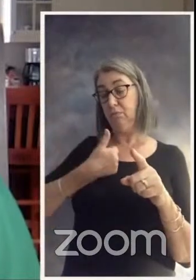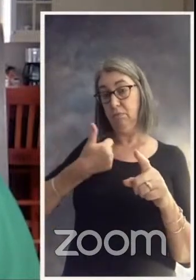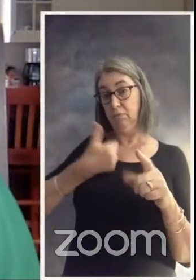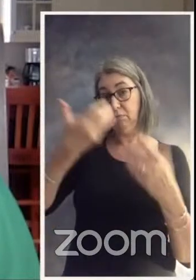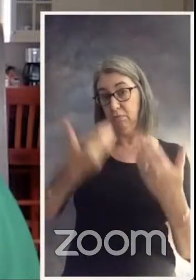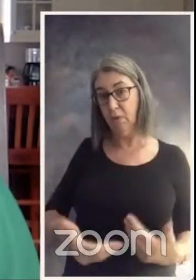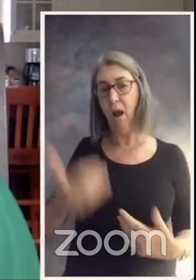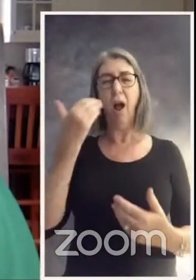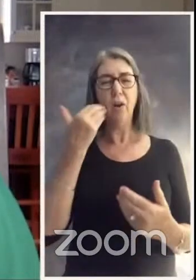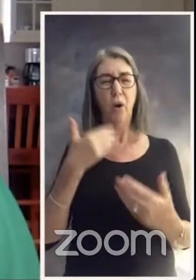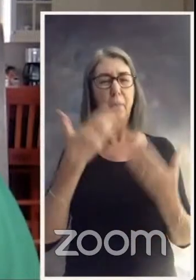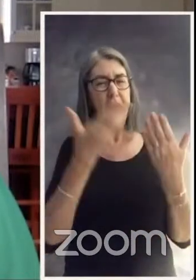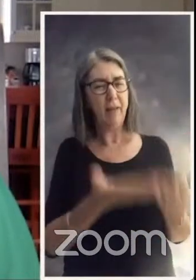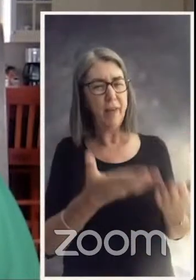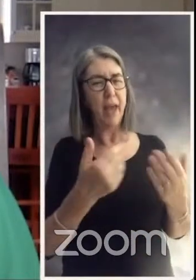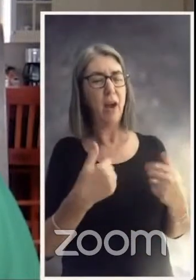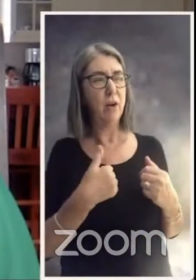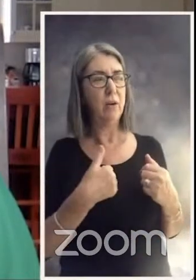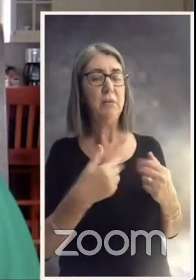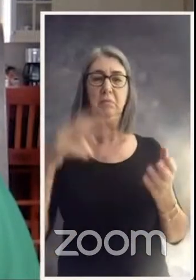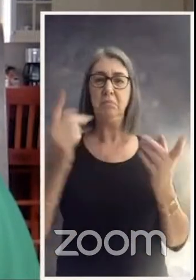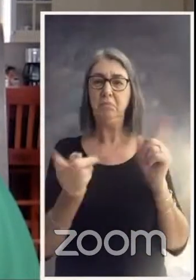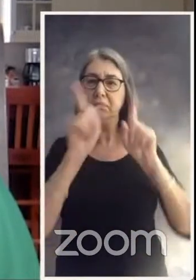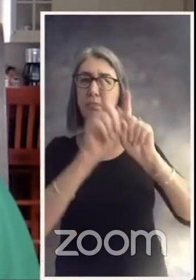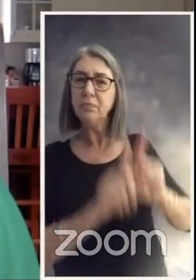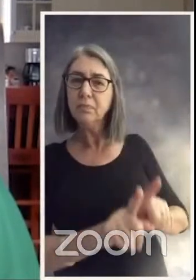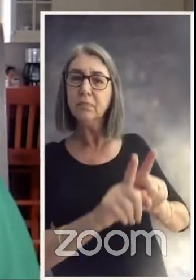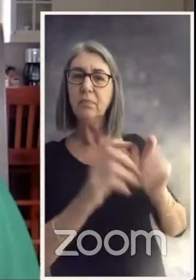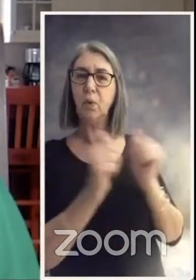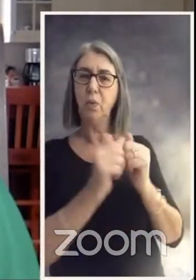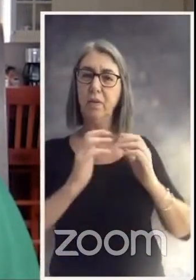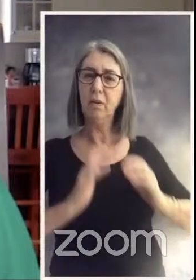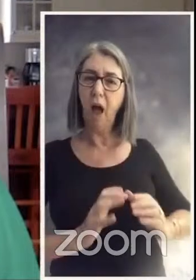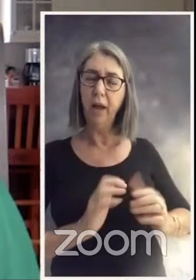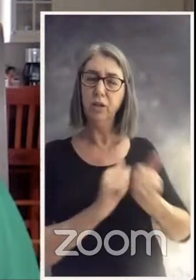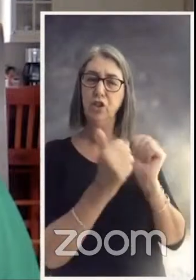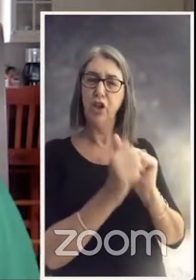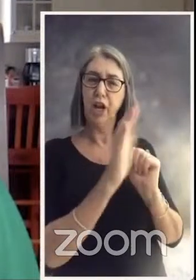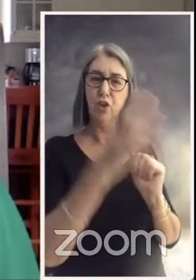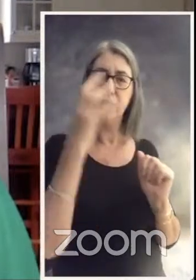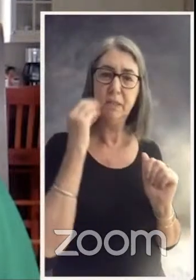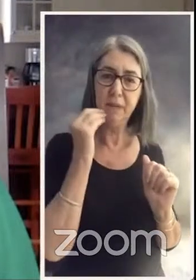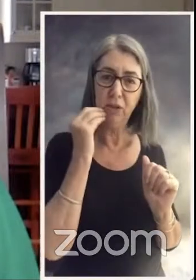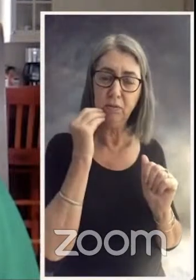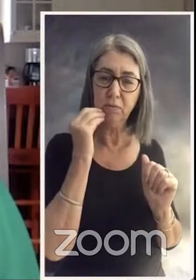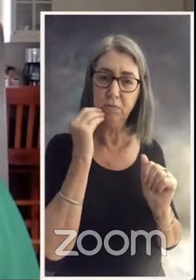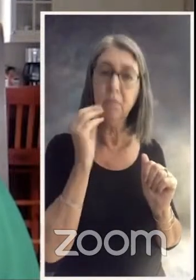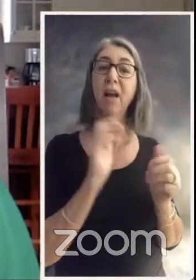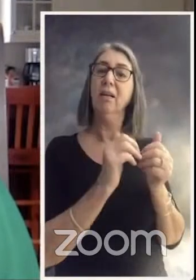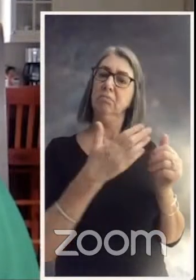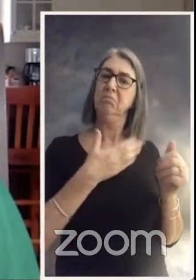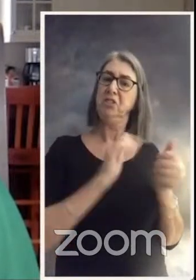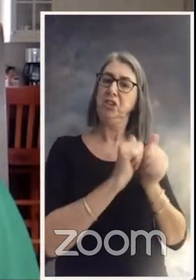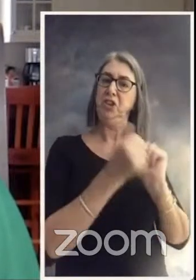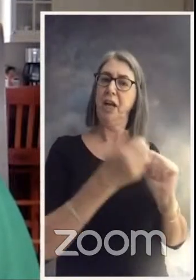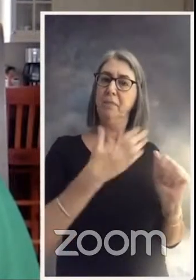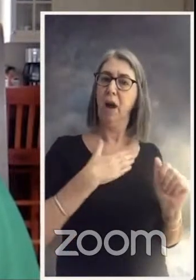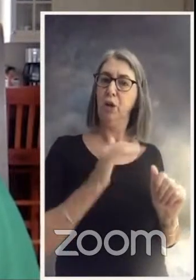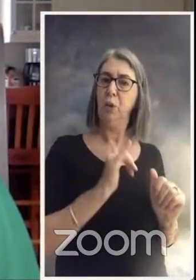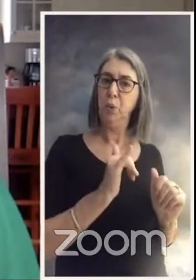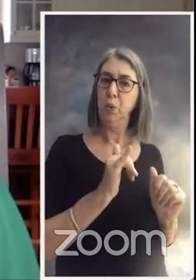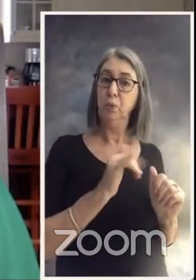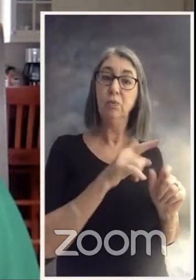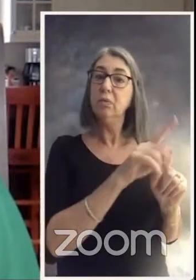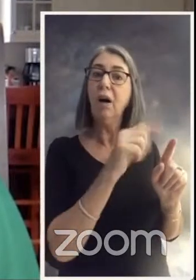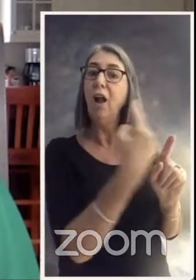sister-in-law, I know that being there, standing side by side with a client, changed her experience and mine. She